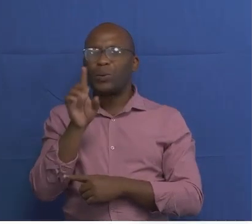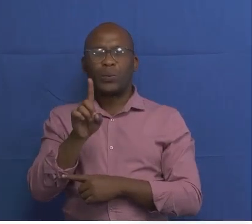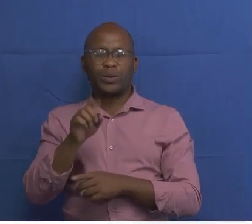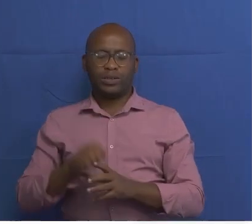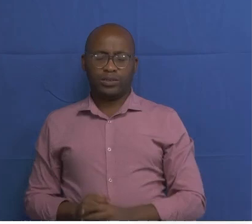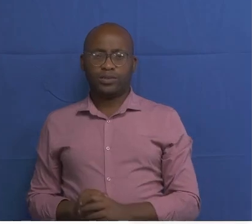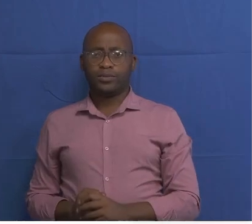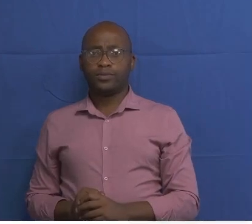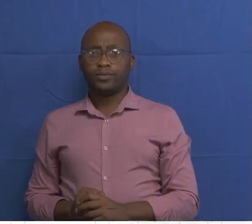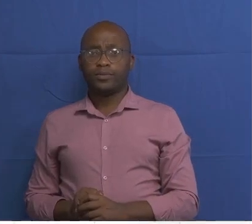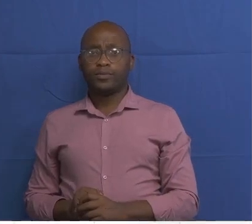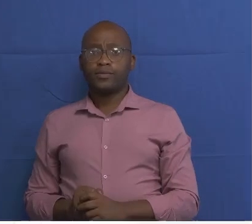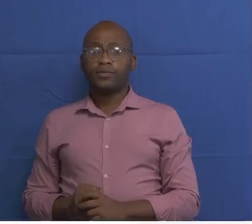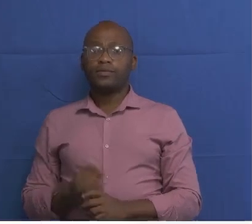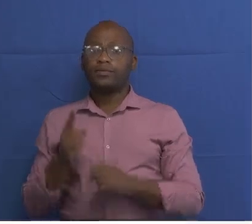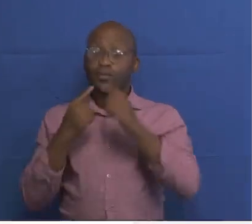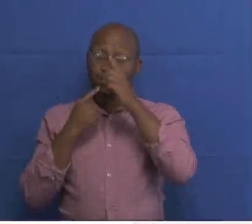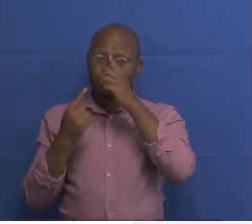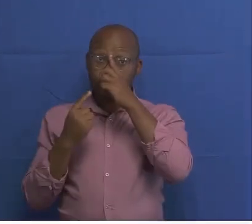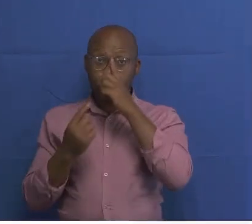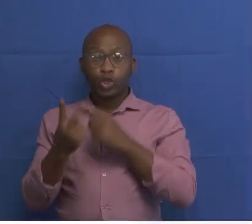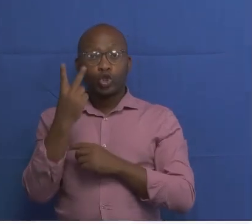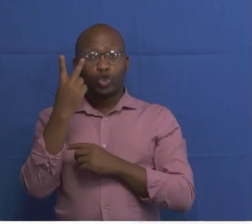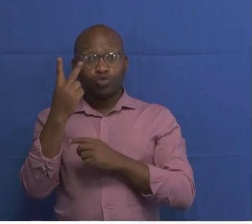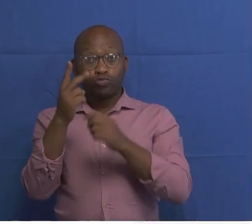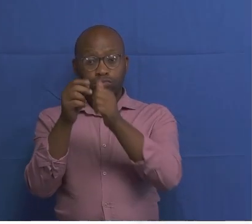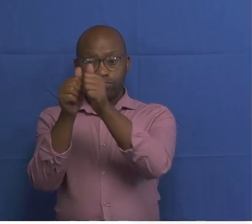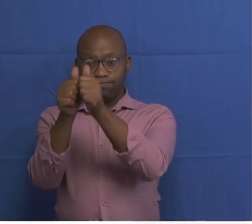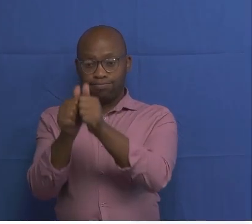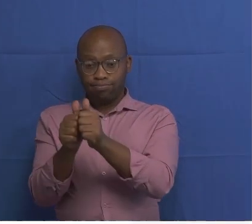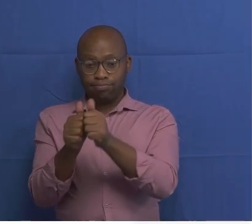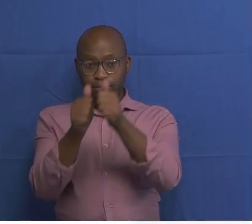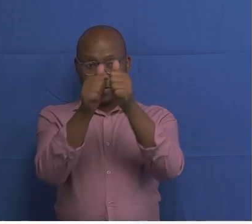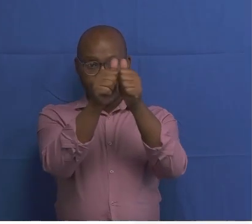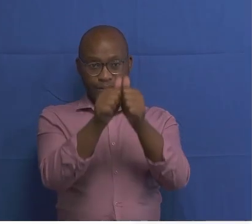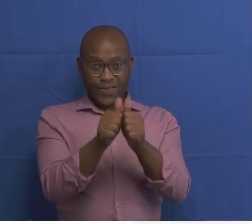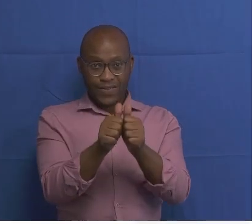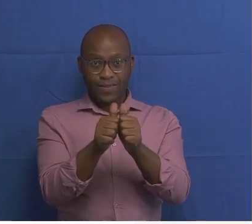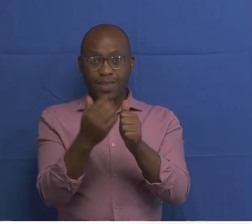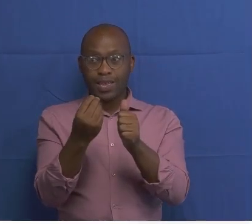two homozygous organisms with contrasting characteristics